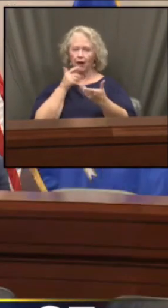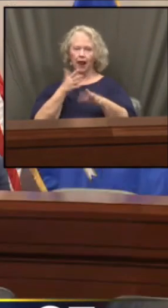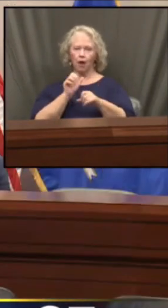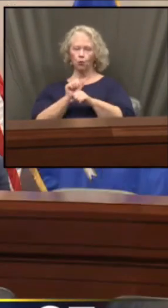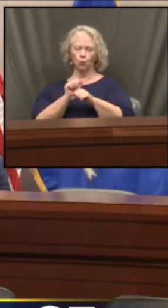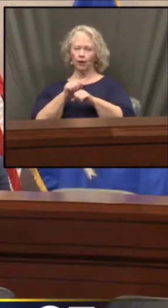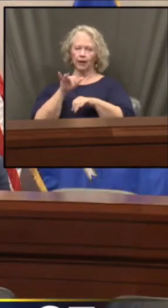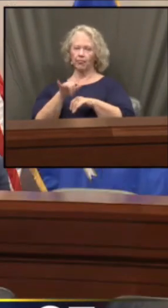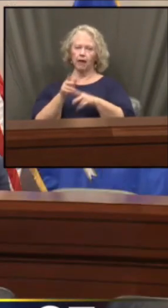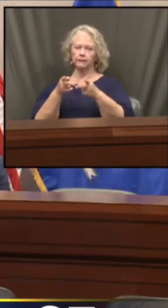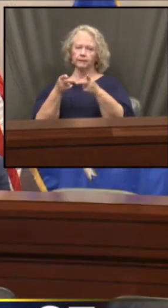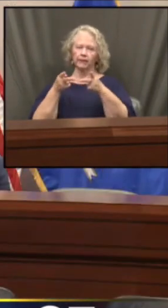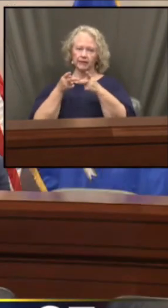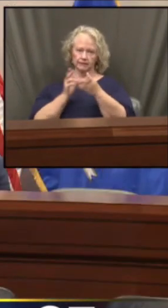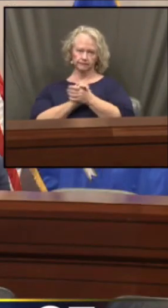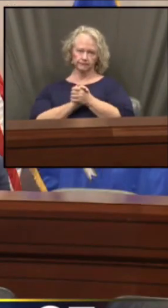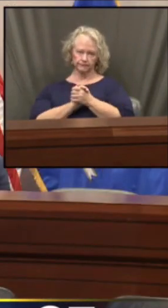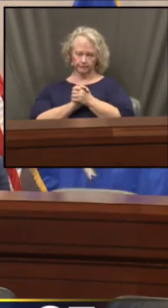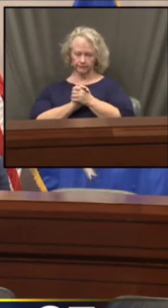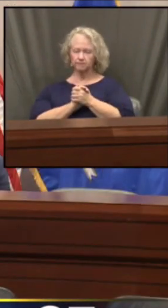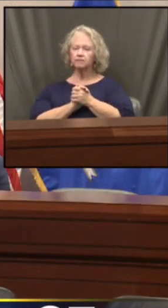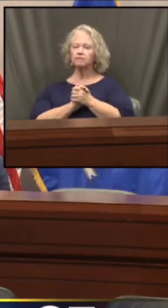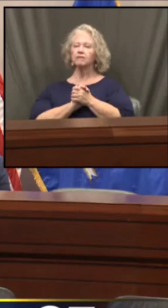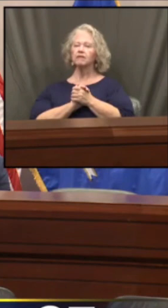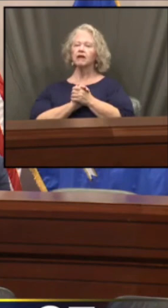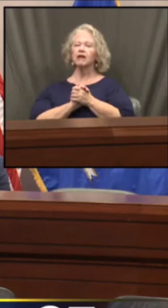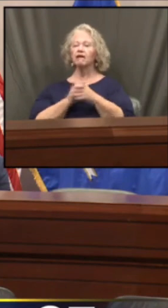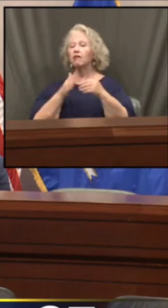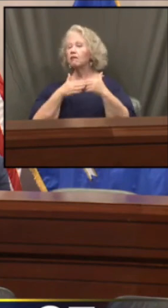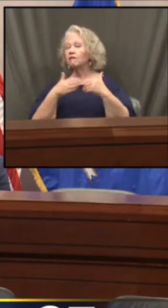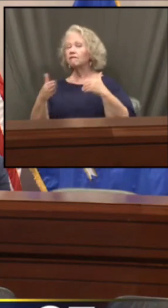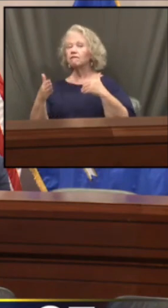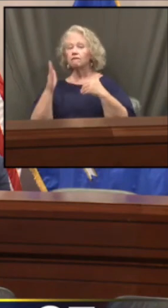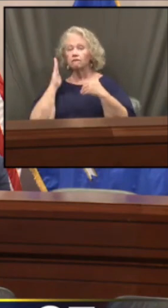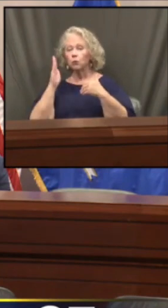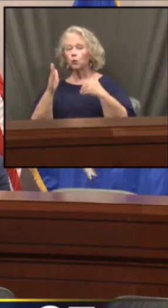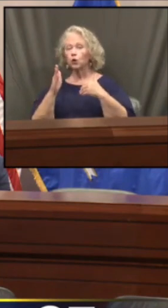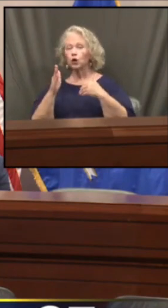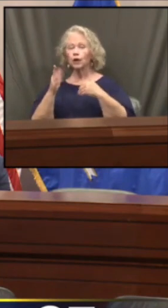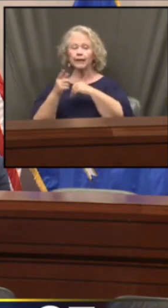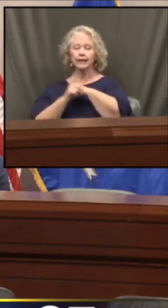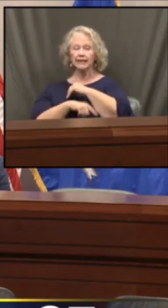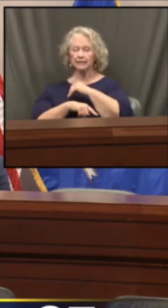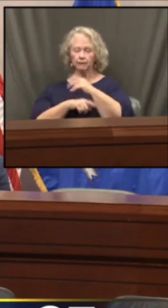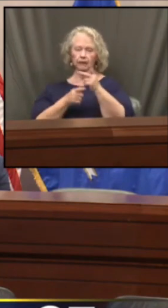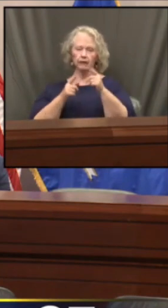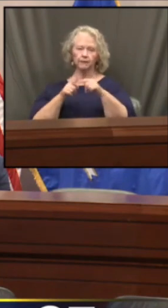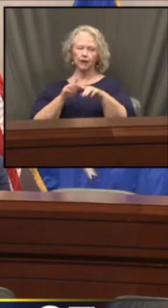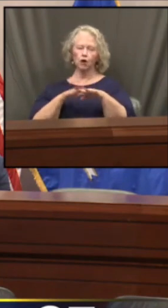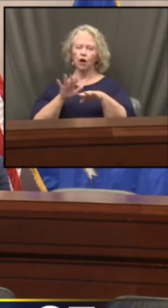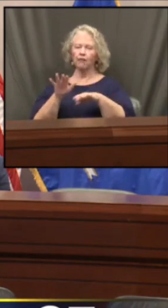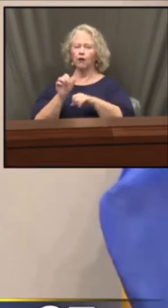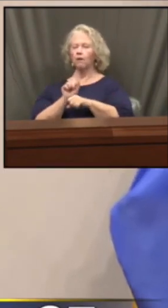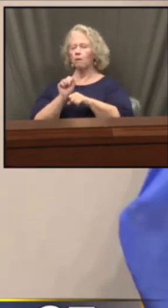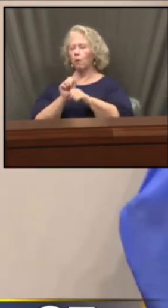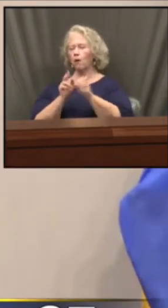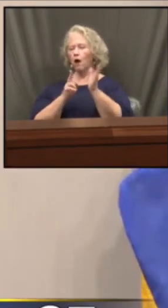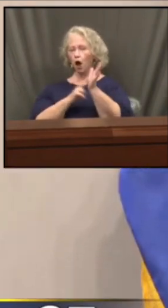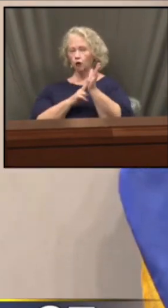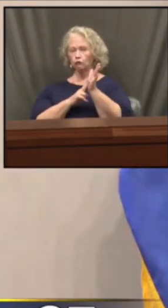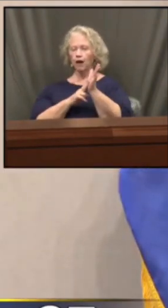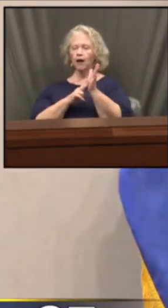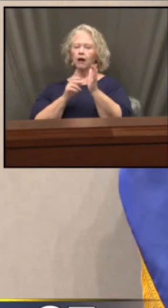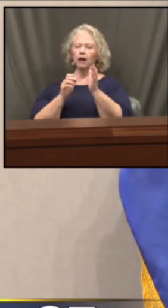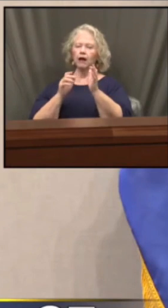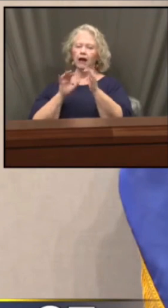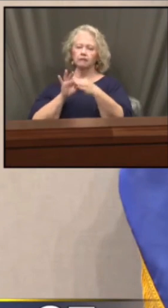facility. From there, the discipline will be determined through the employee contracts, and the details of that will be worked out through the collective bargaining